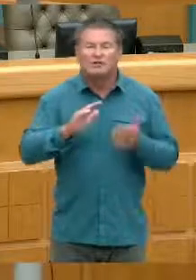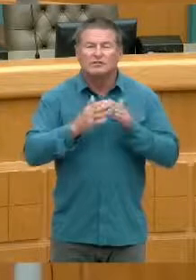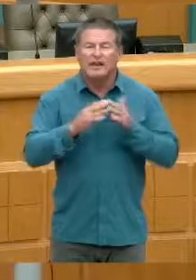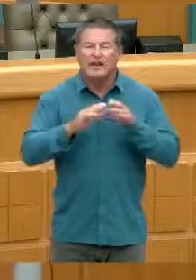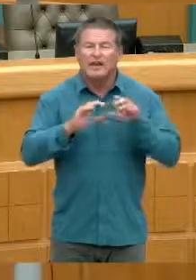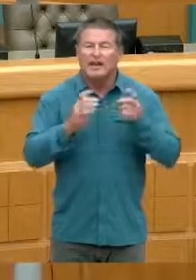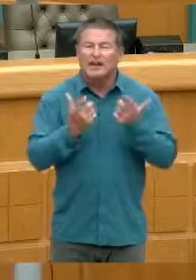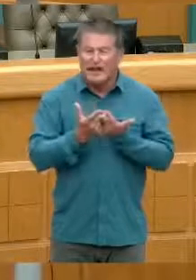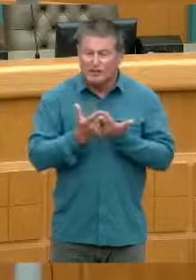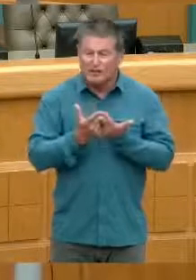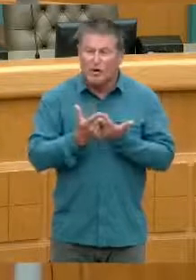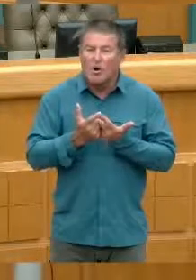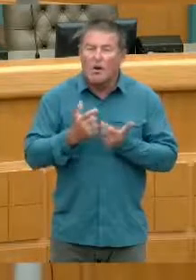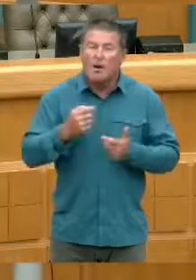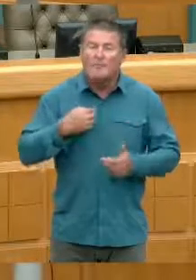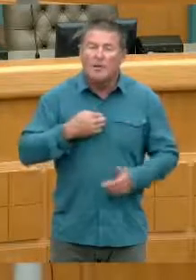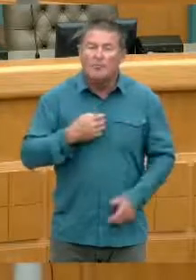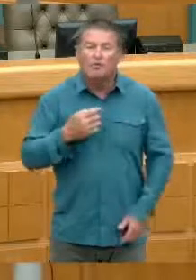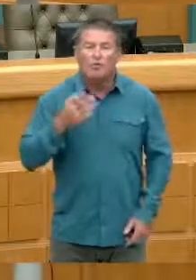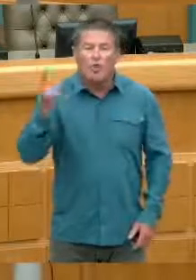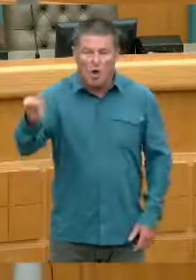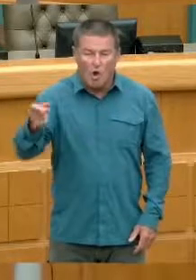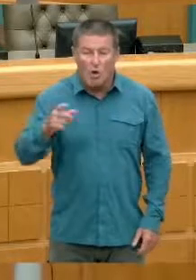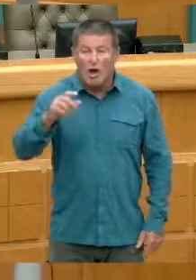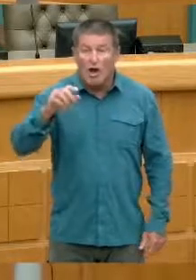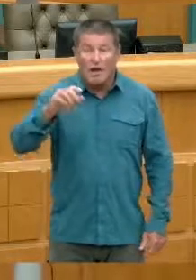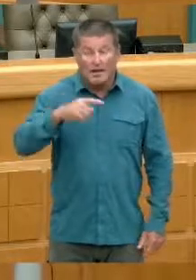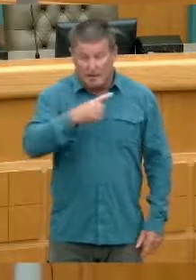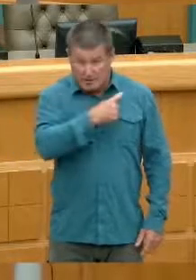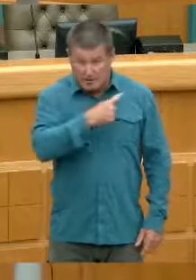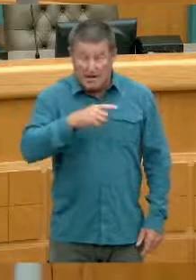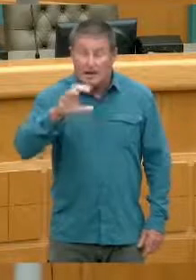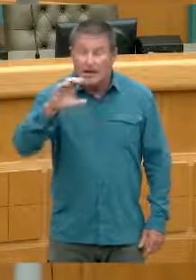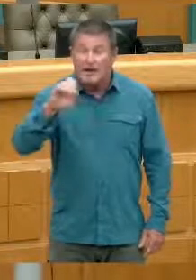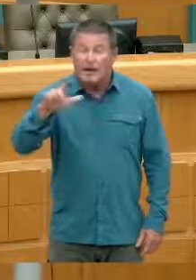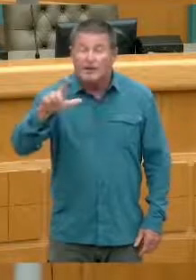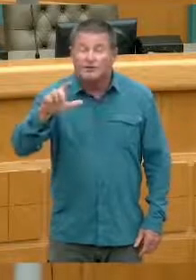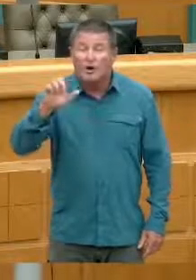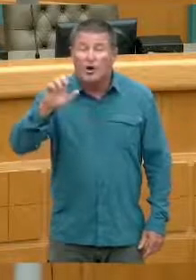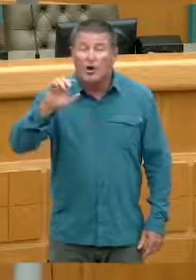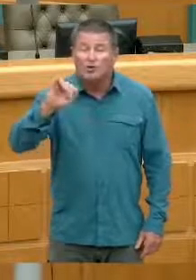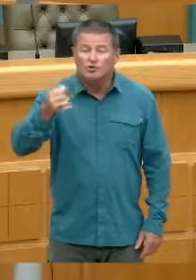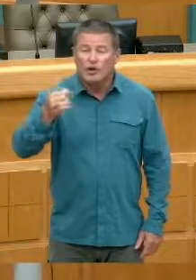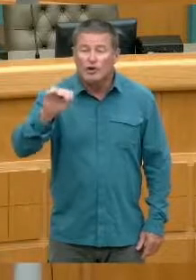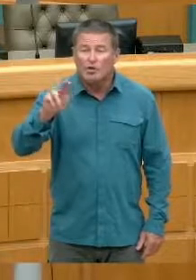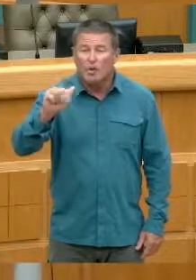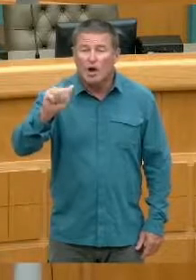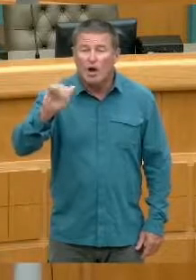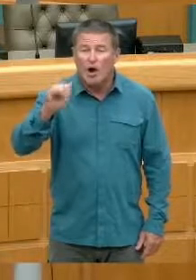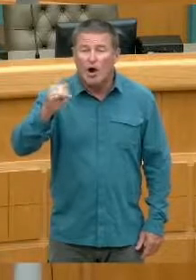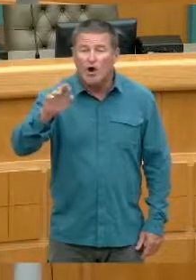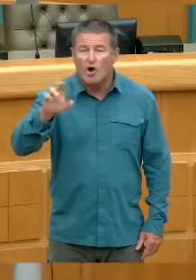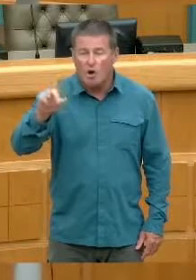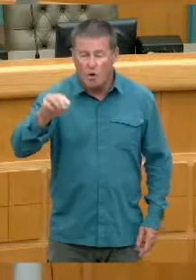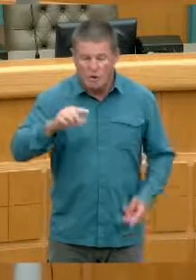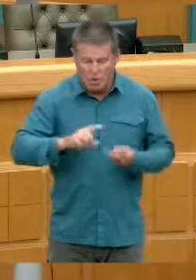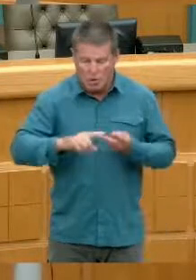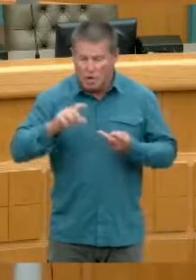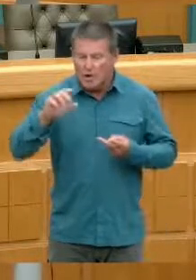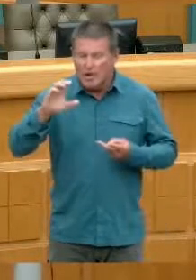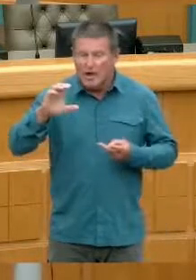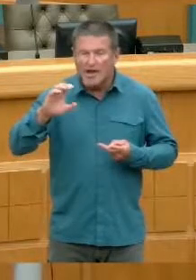including Councilwoman Guajardo. She's signed up for several of the classes. Councilman Roy and his family, and Councilman Barrera, and I think a